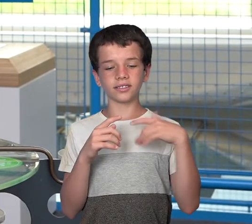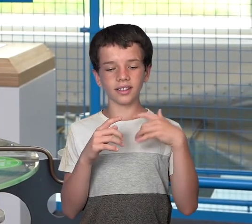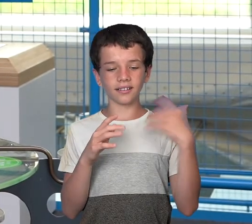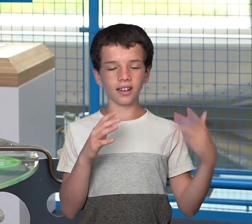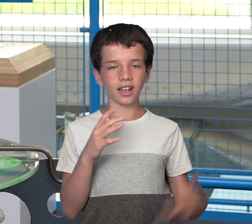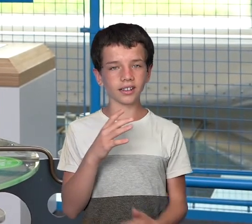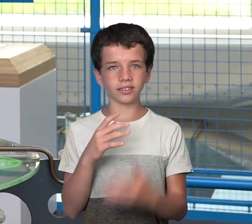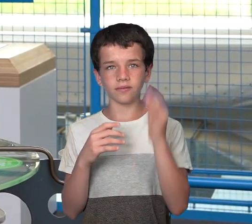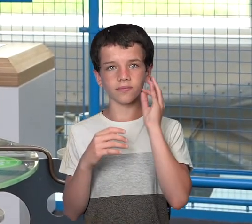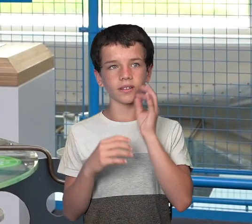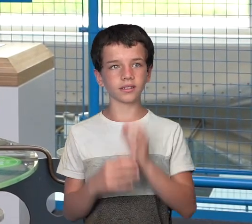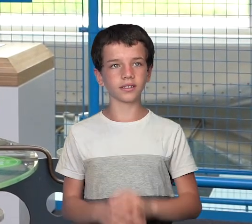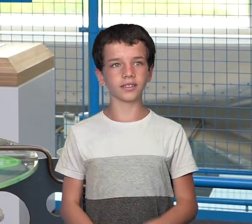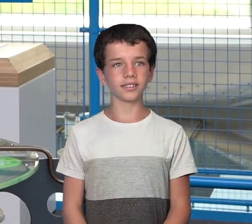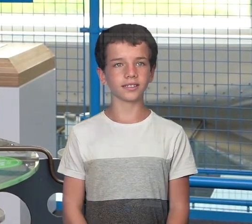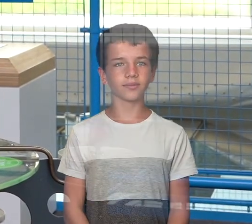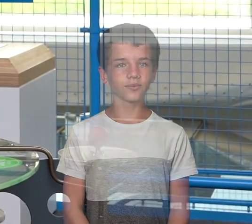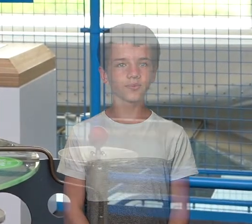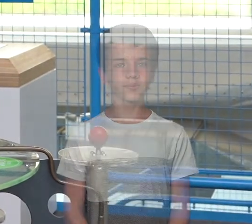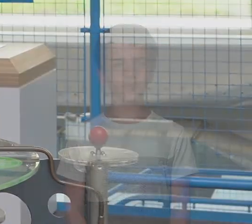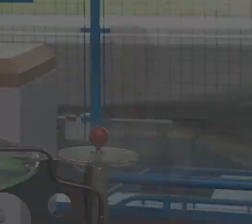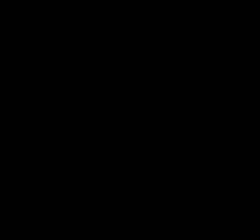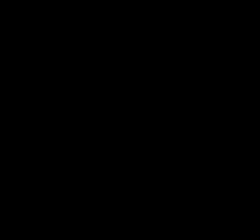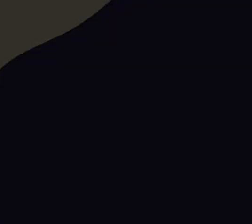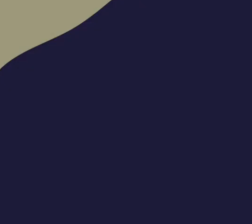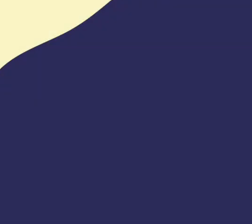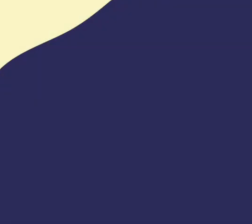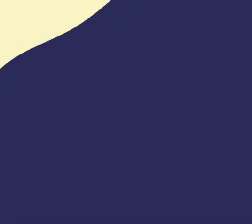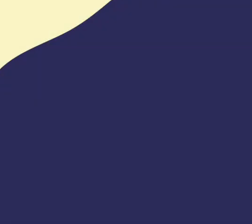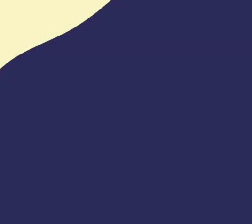bubbles and then uses it to survive under the water. of sorts The